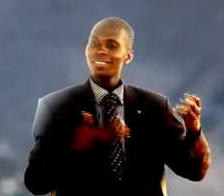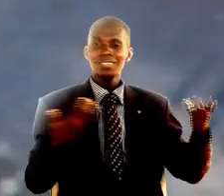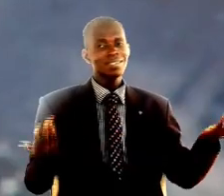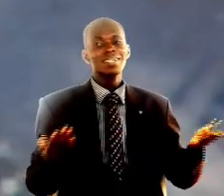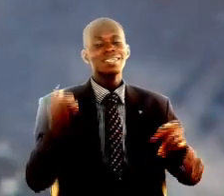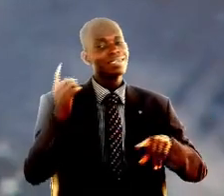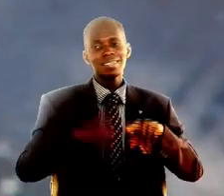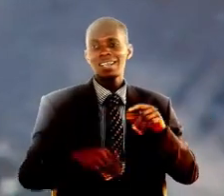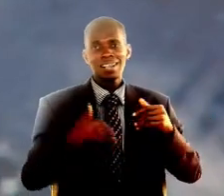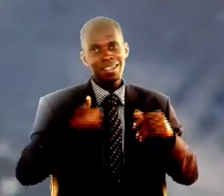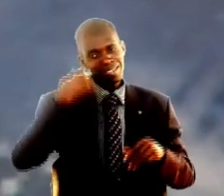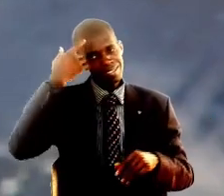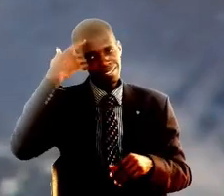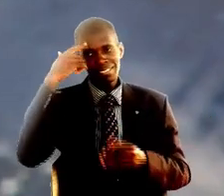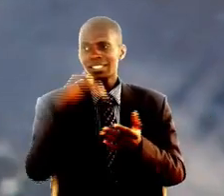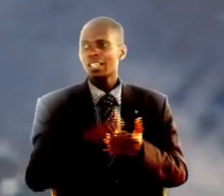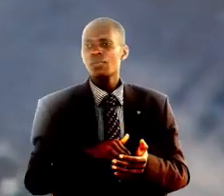to university.